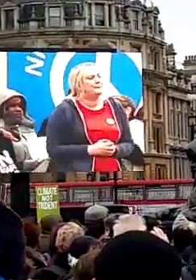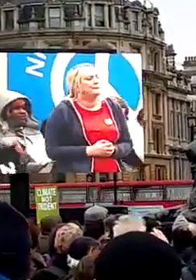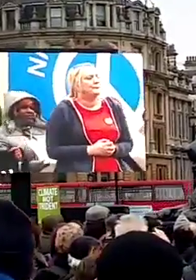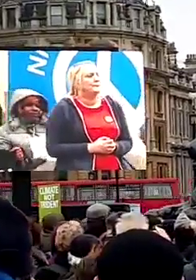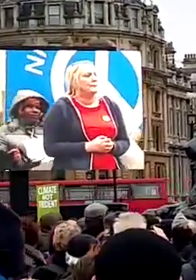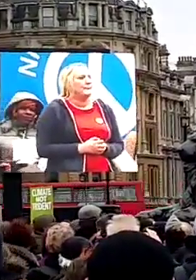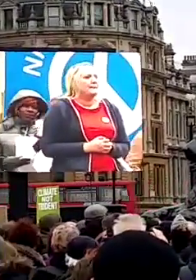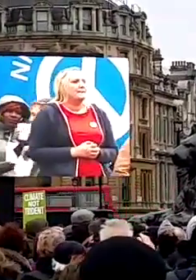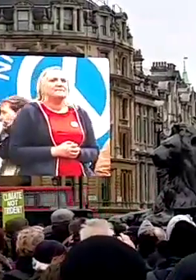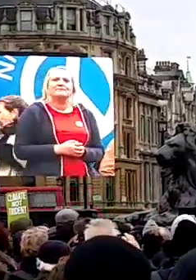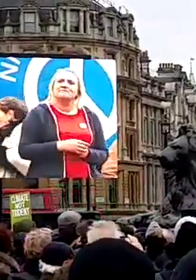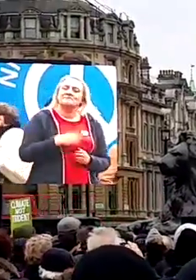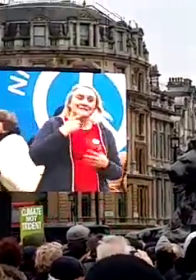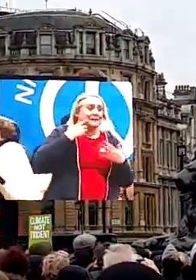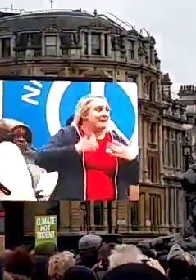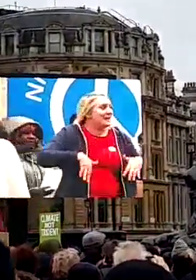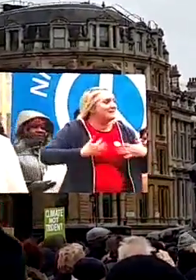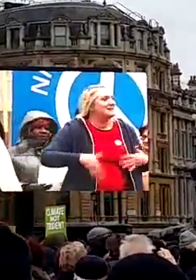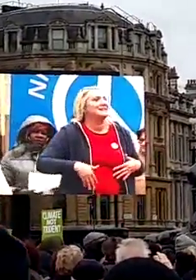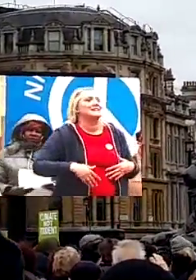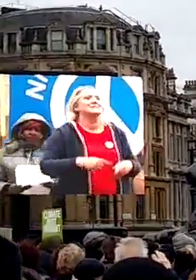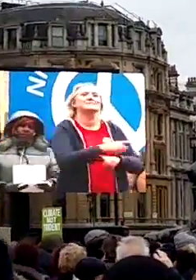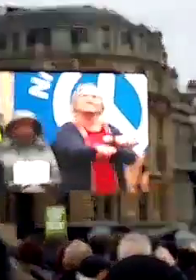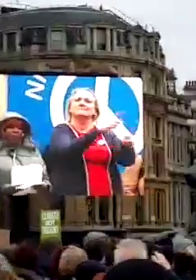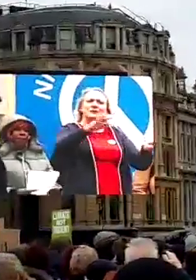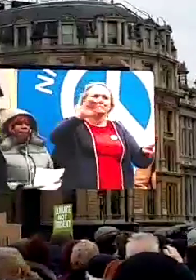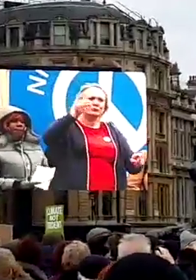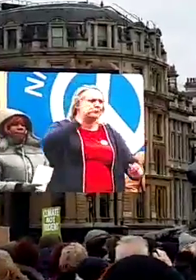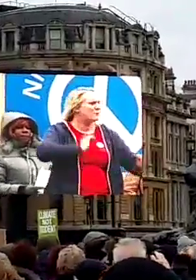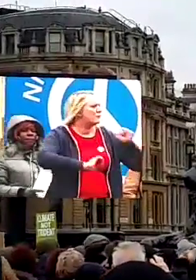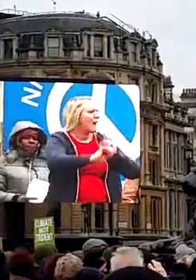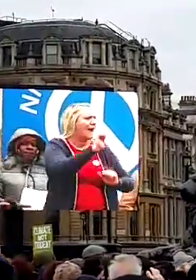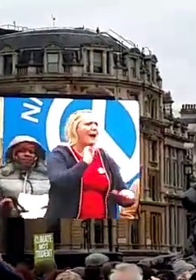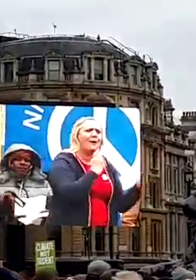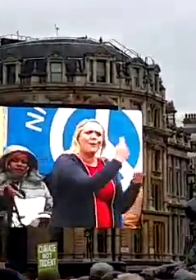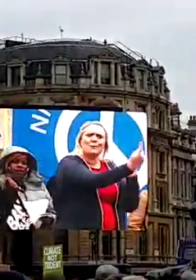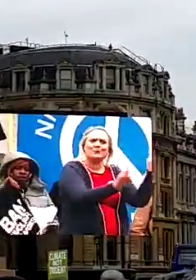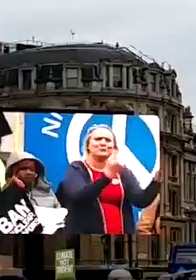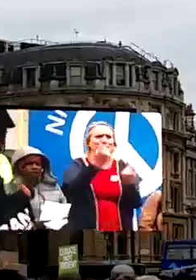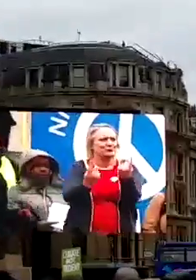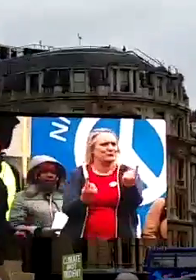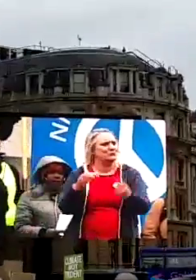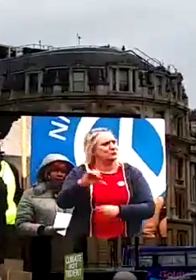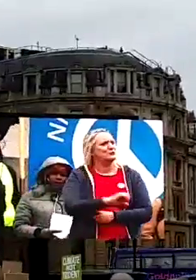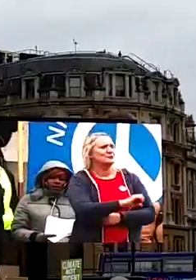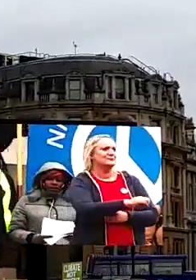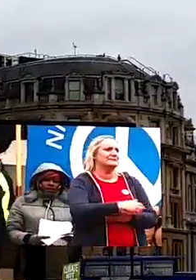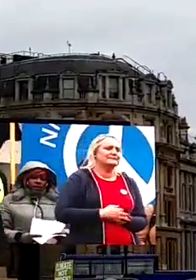And that's amazing. You should be extremely proud of yourself.